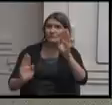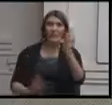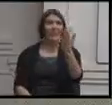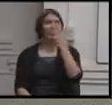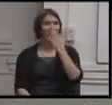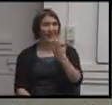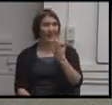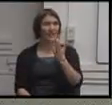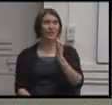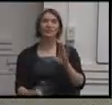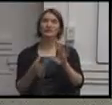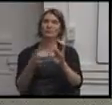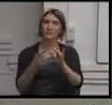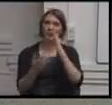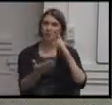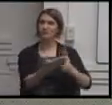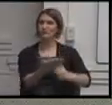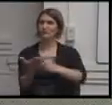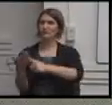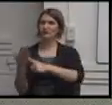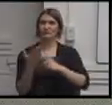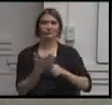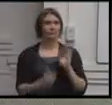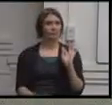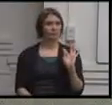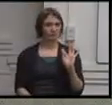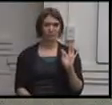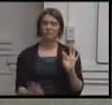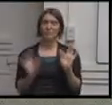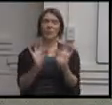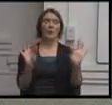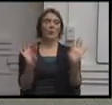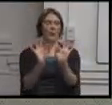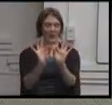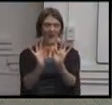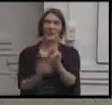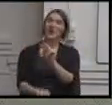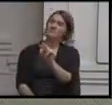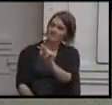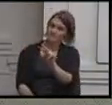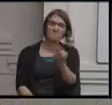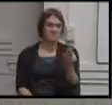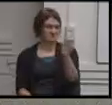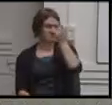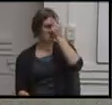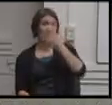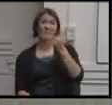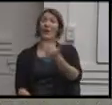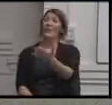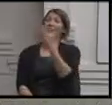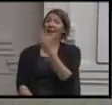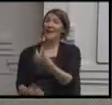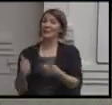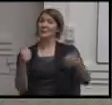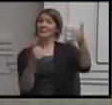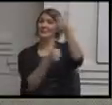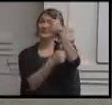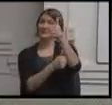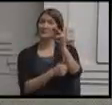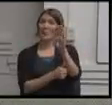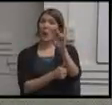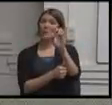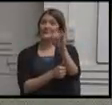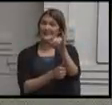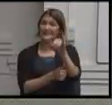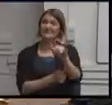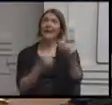listening and participating in this discussion. I think it was an important thing for us to look at. Thank you, Chief. Thank you. Thank you, Assistant Chief.